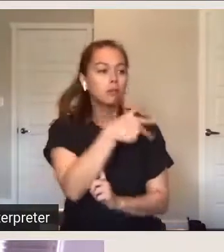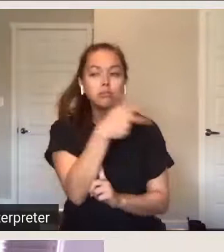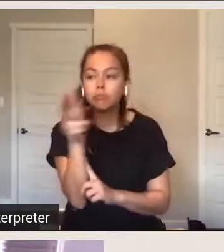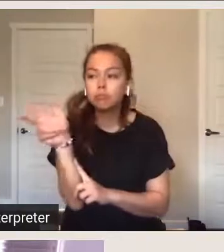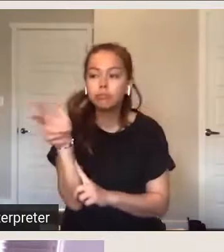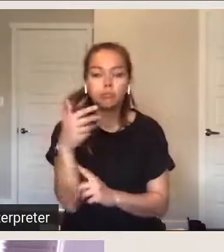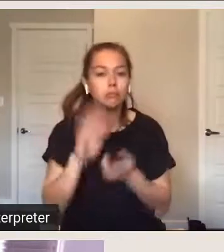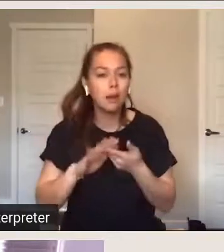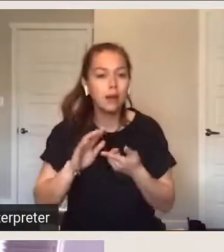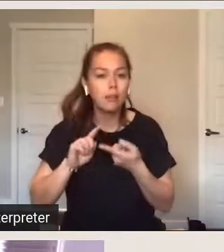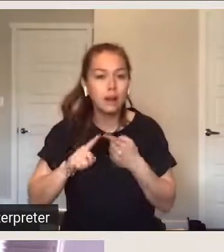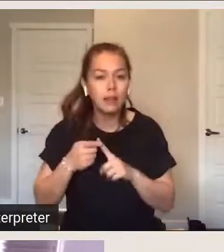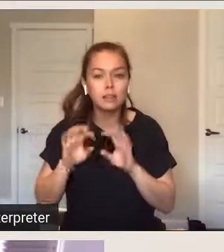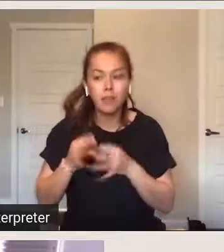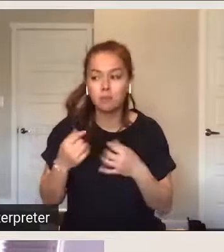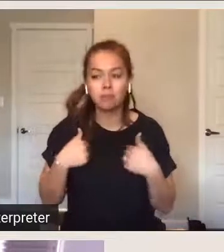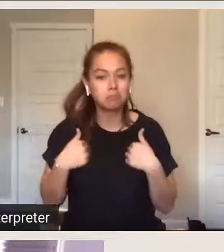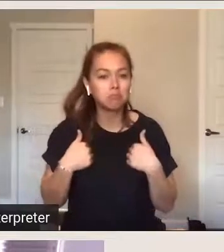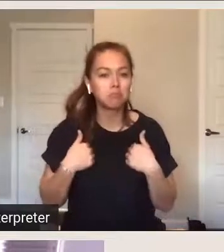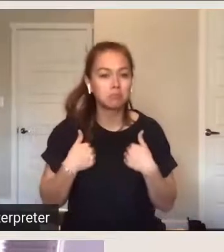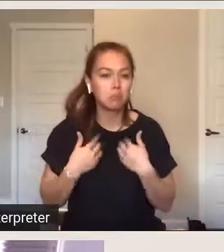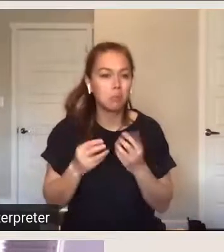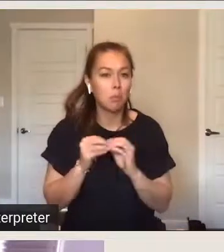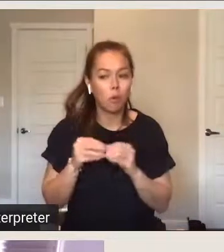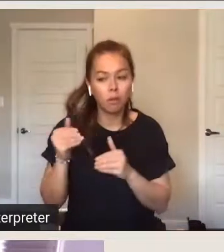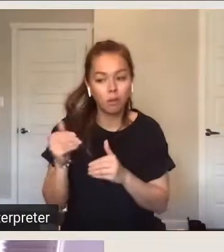And from those footages, I think